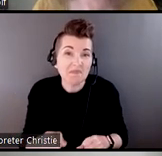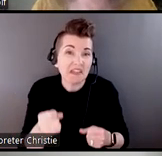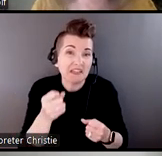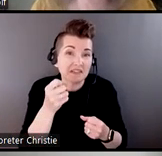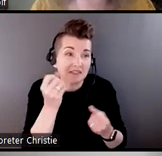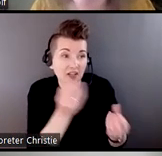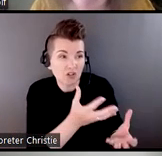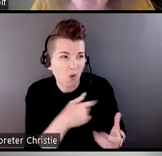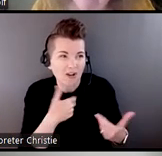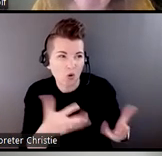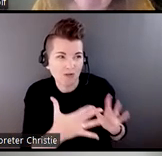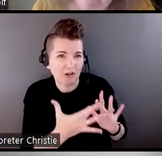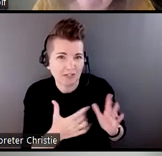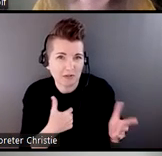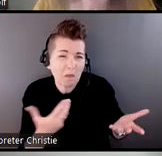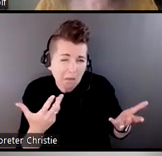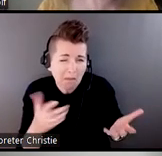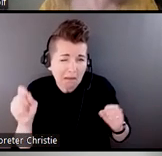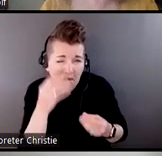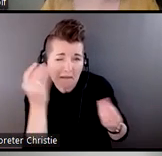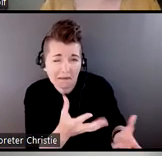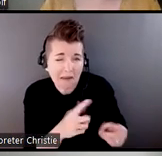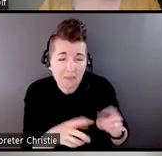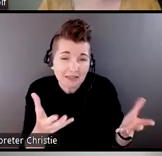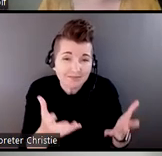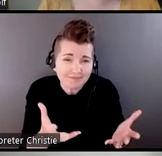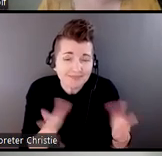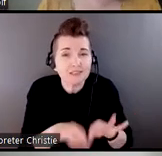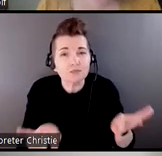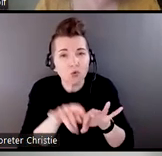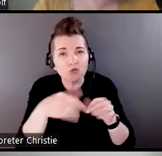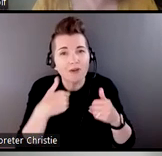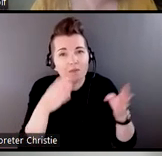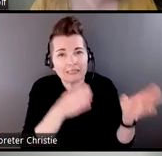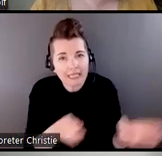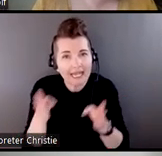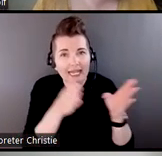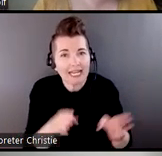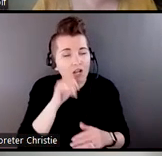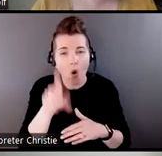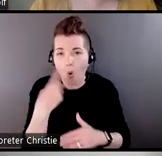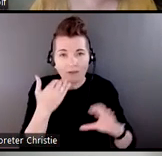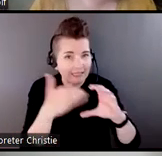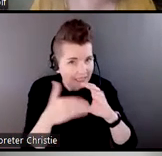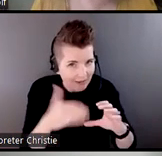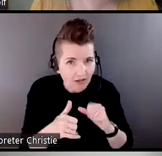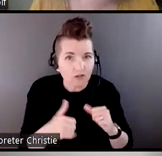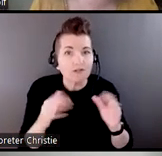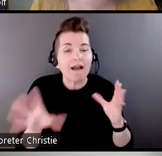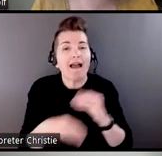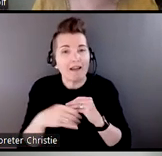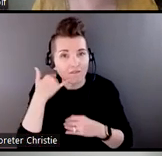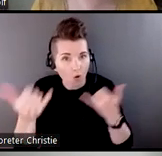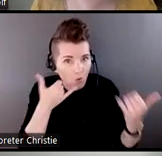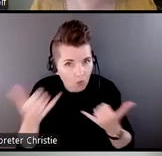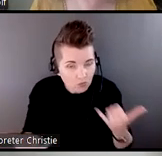part of that consistent marketing plan where you move up from the generic email to phone calls.